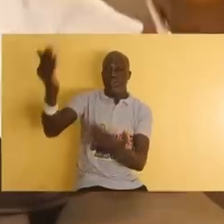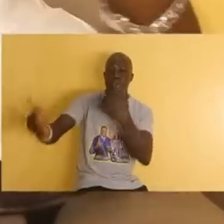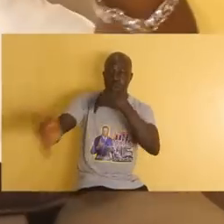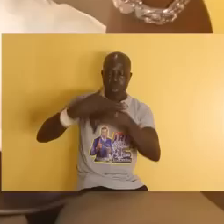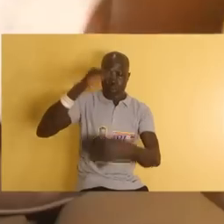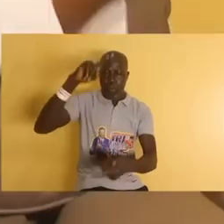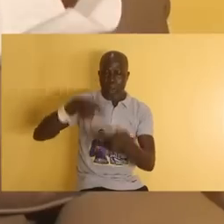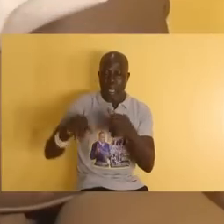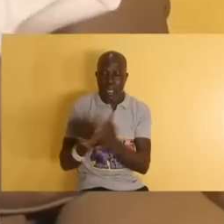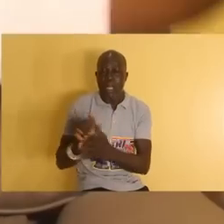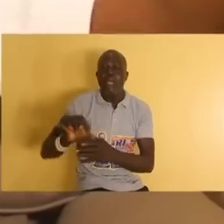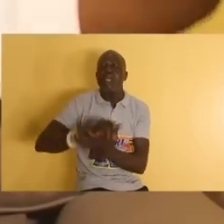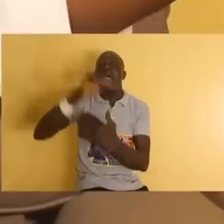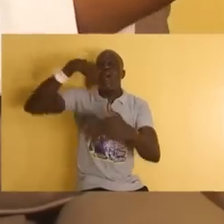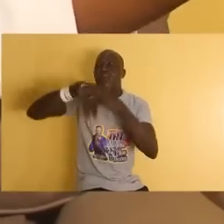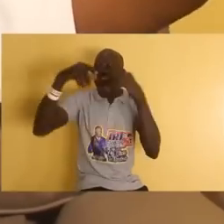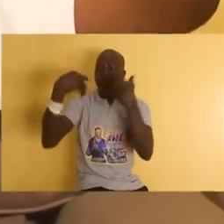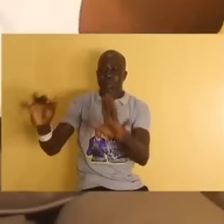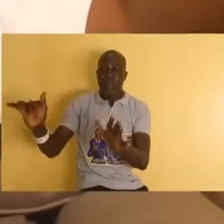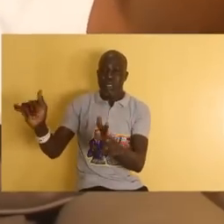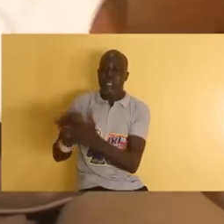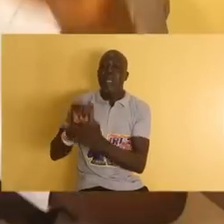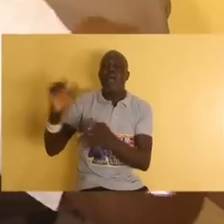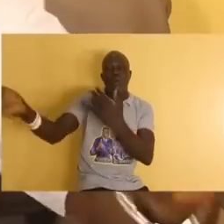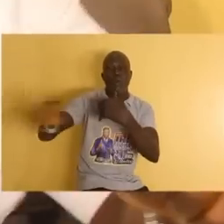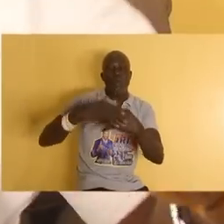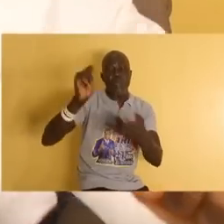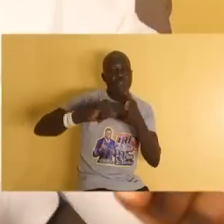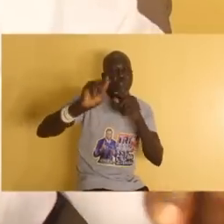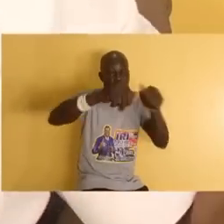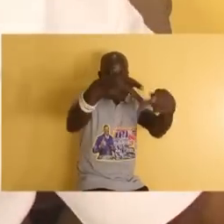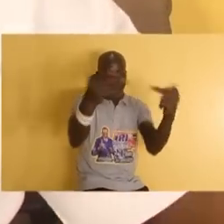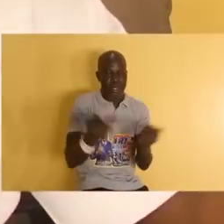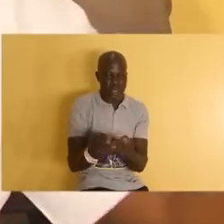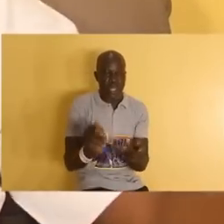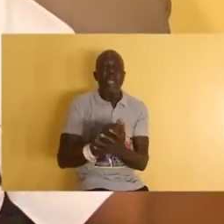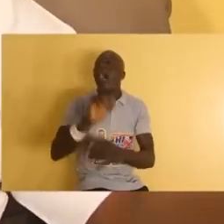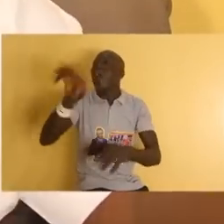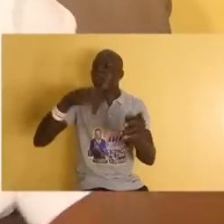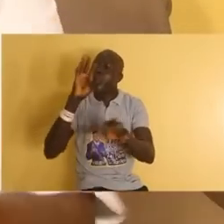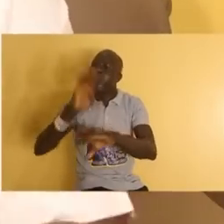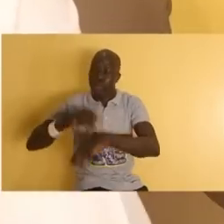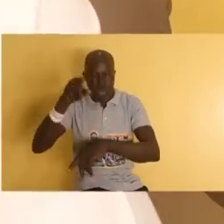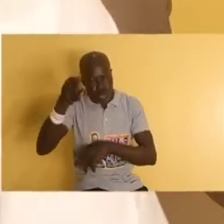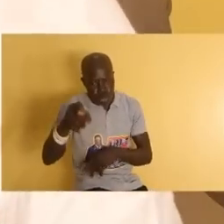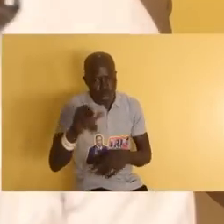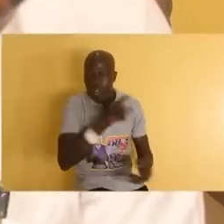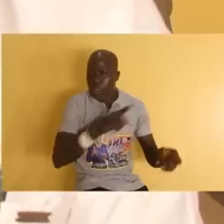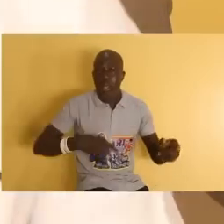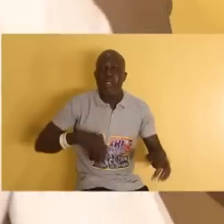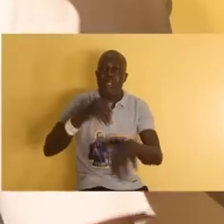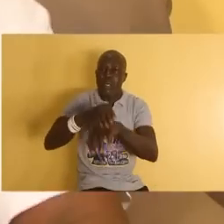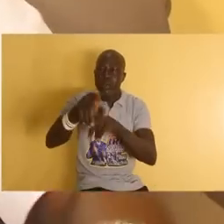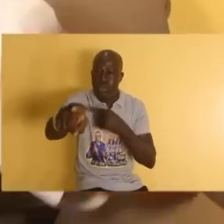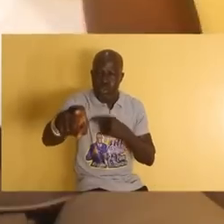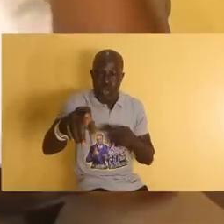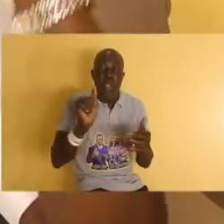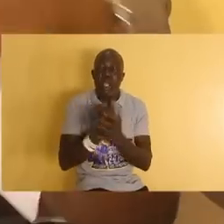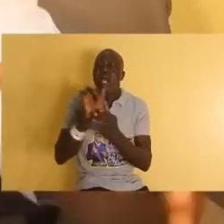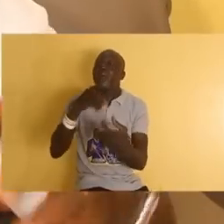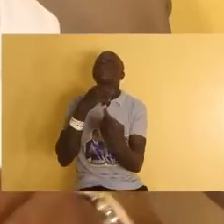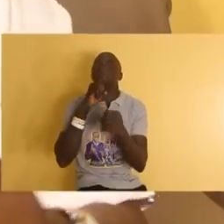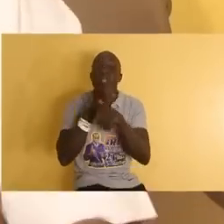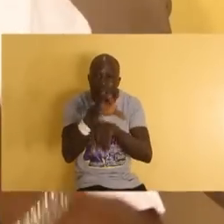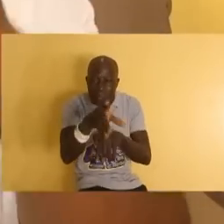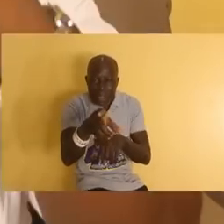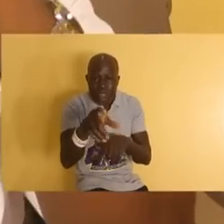will come back it will come back it will come back it will come back it will come back it will come back